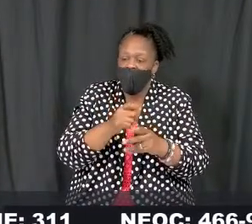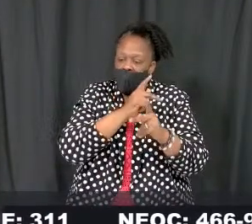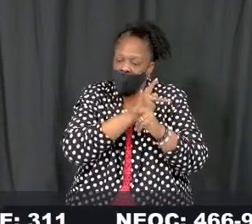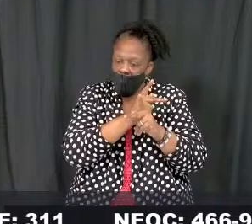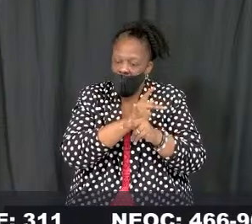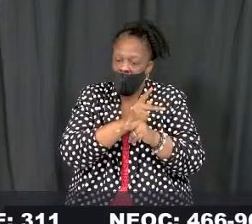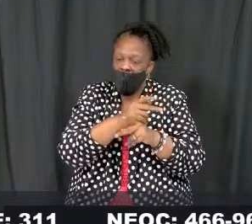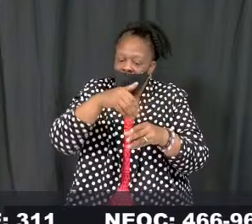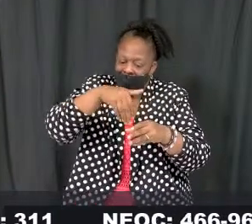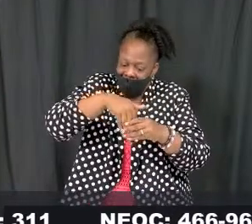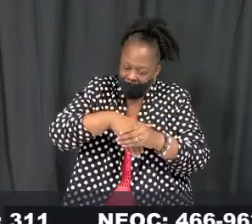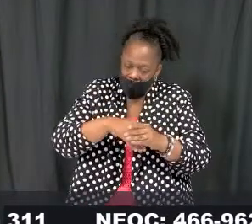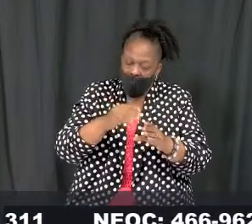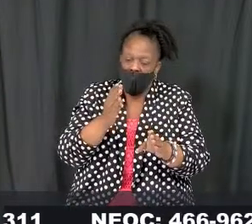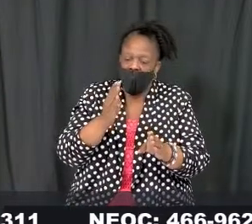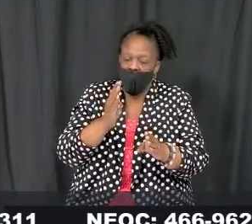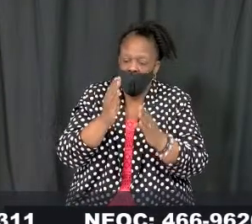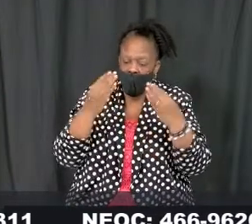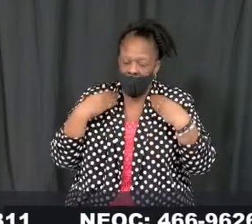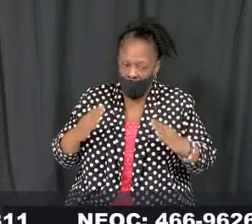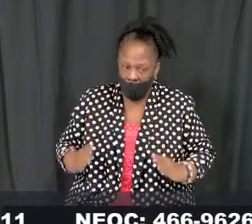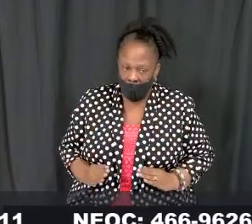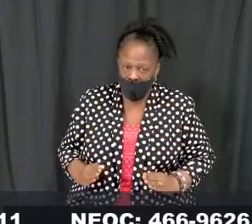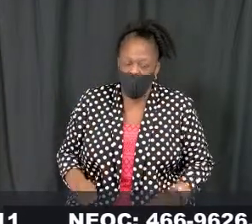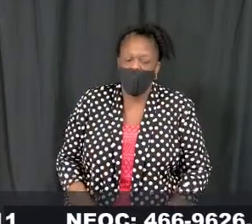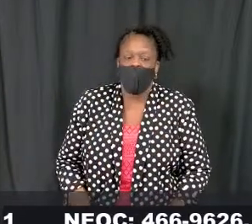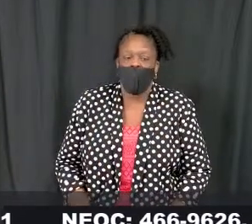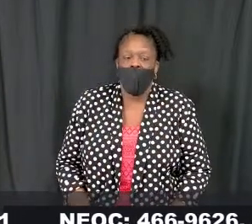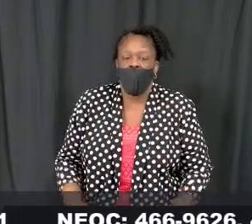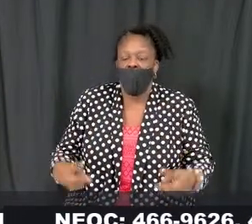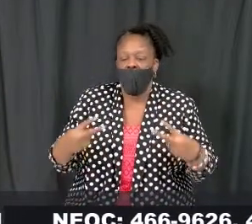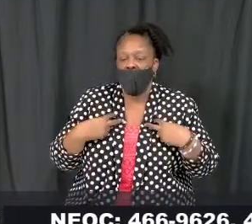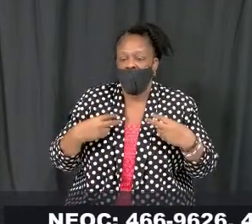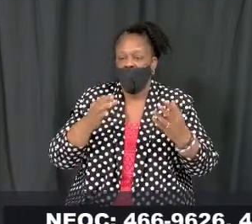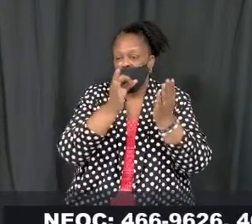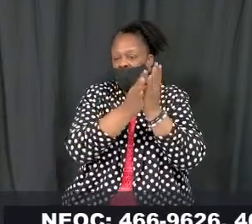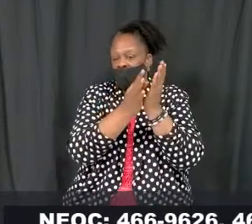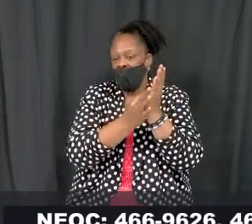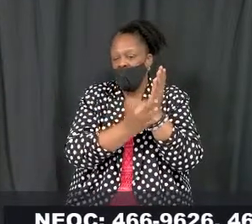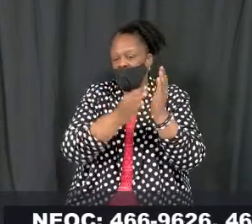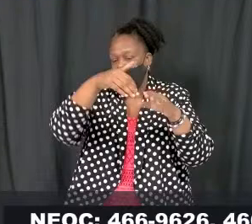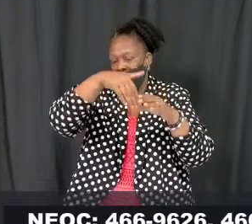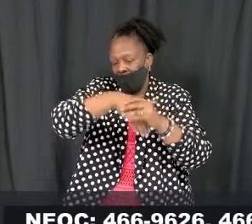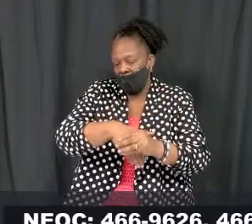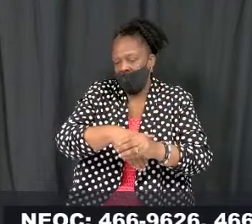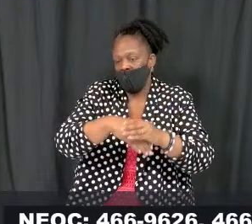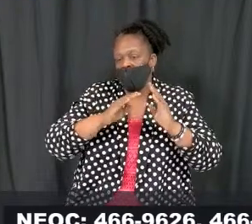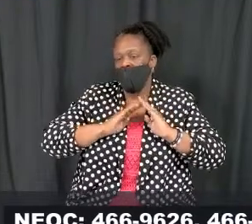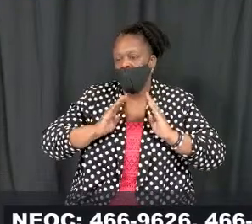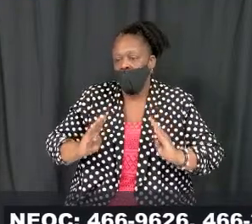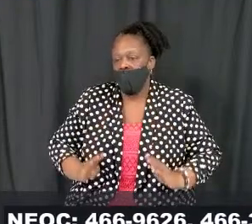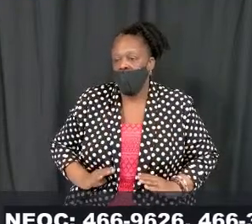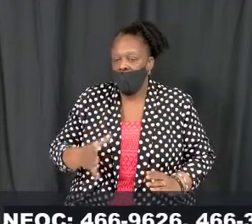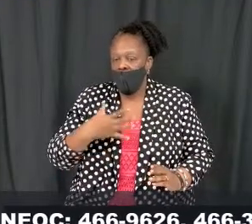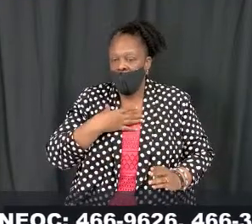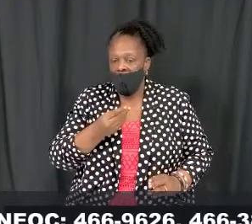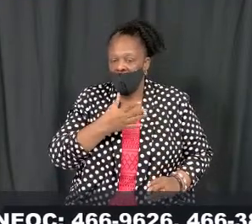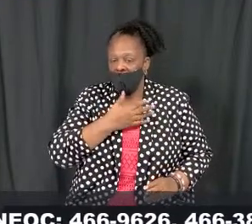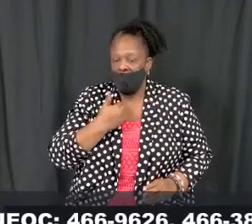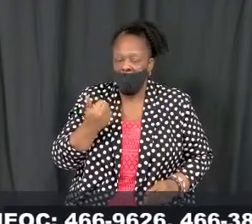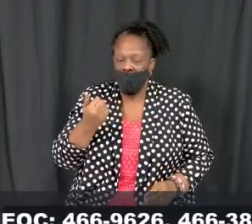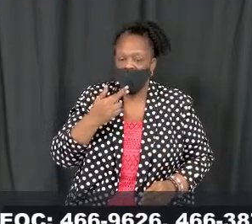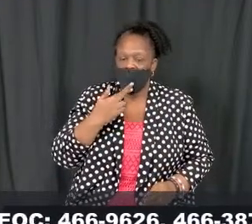that there are a number of white cells that help to fight off infections. We have cells that produce antibodies that help to fight